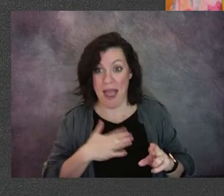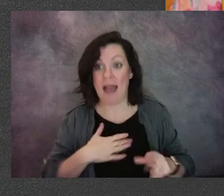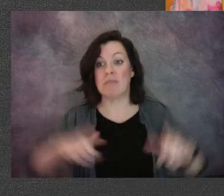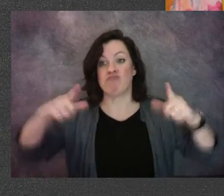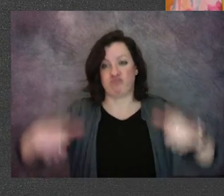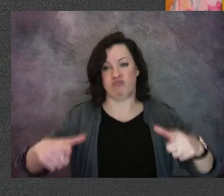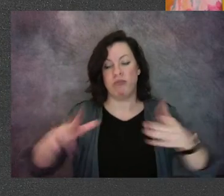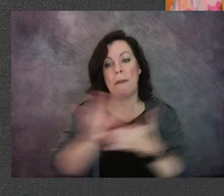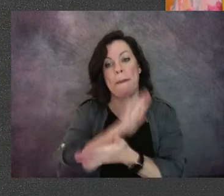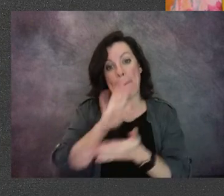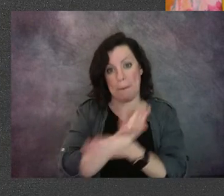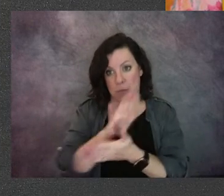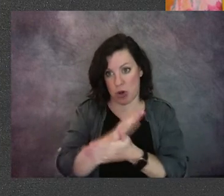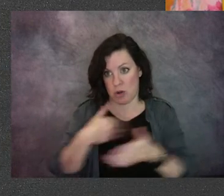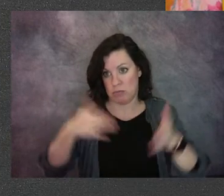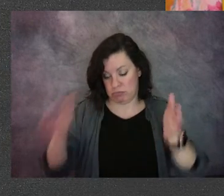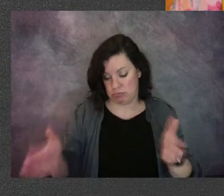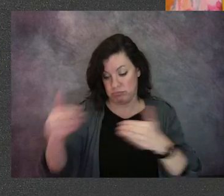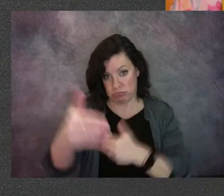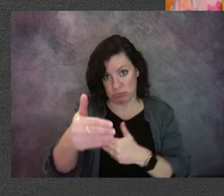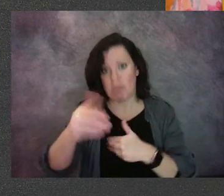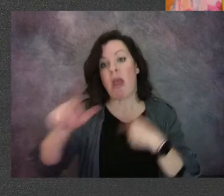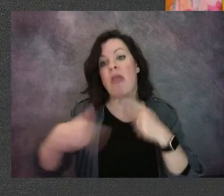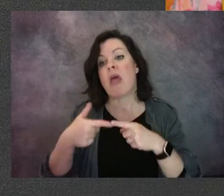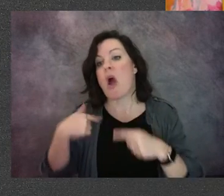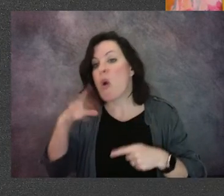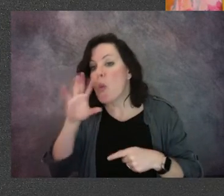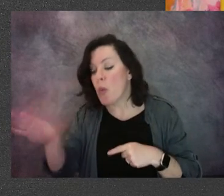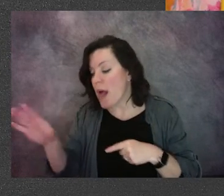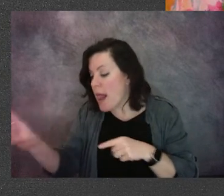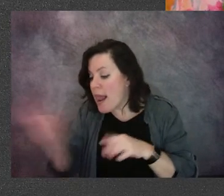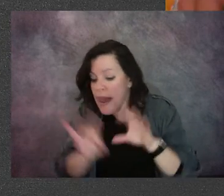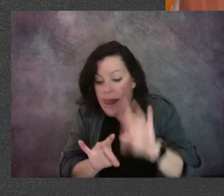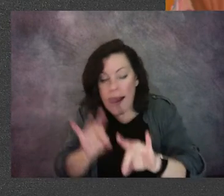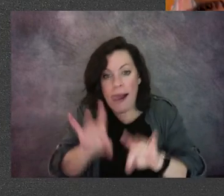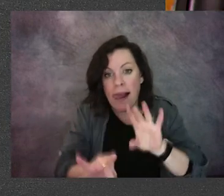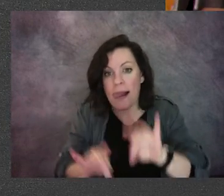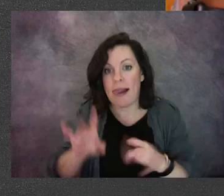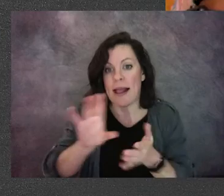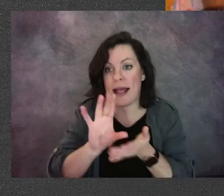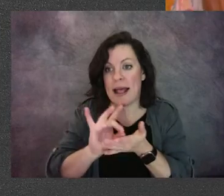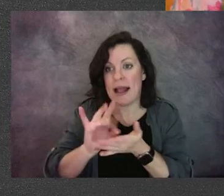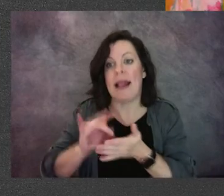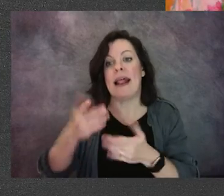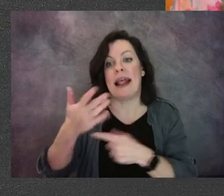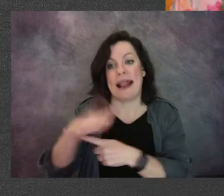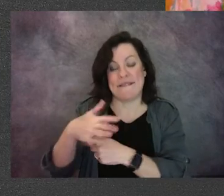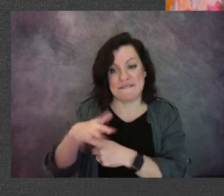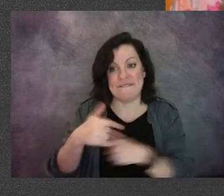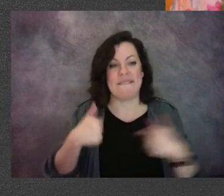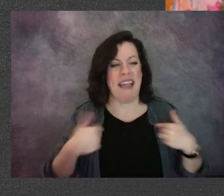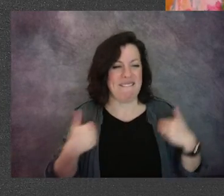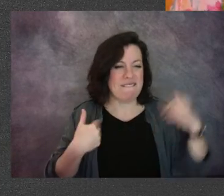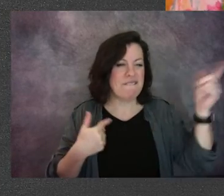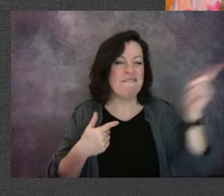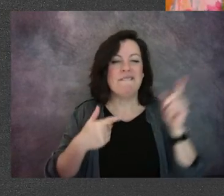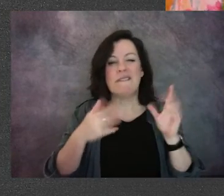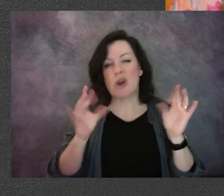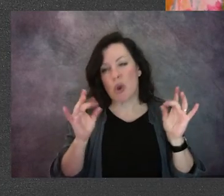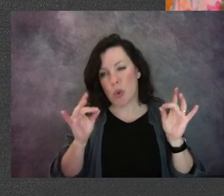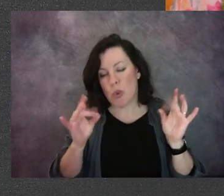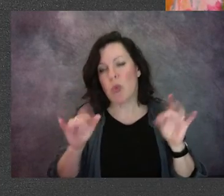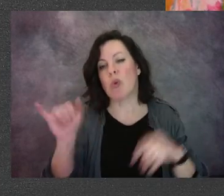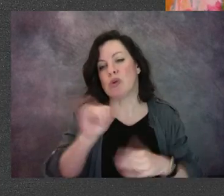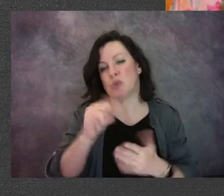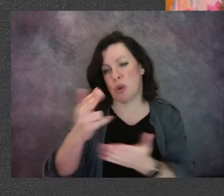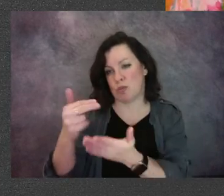I have my paper that I'm gonna make my leaf person on. I have a glue brush, I have a little cup of glue, and I have a big pile of leaves.